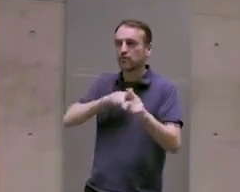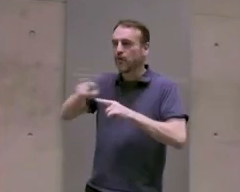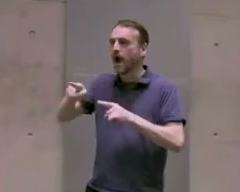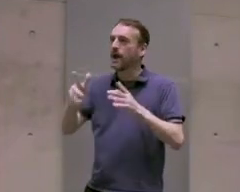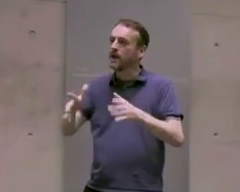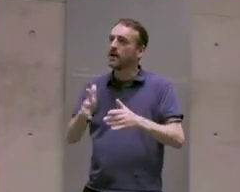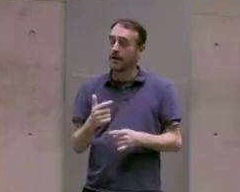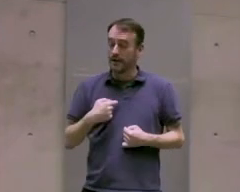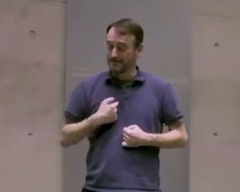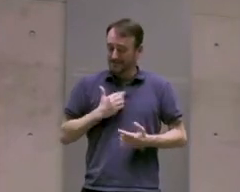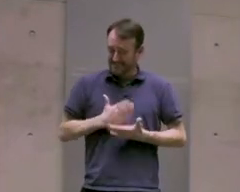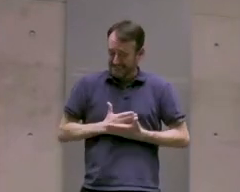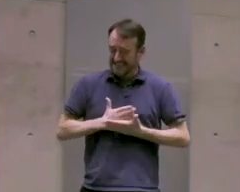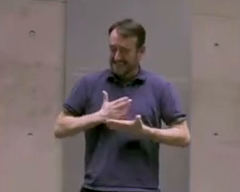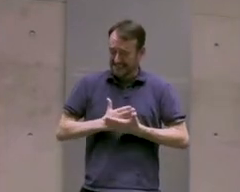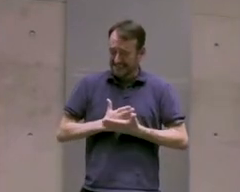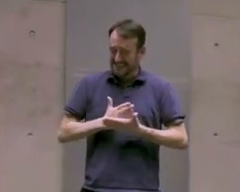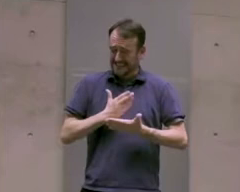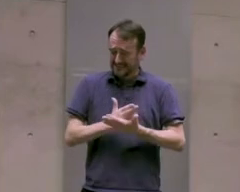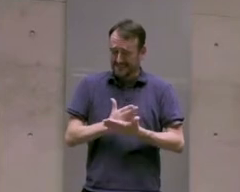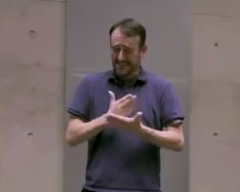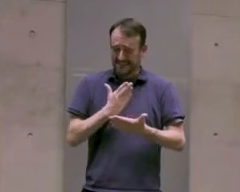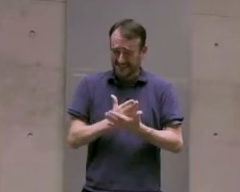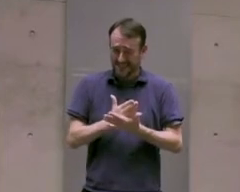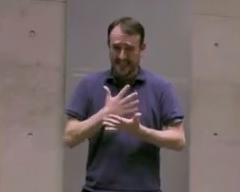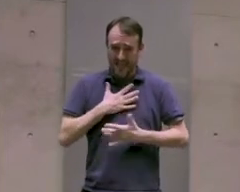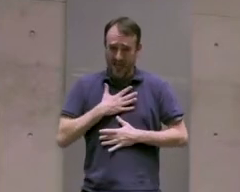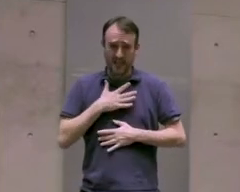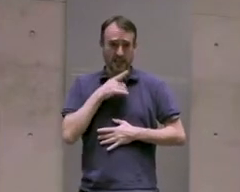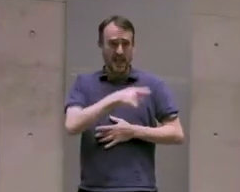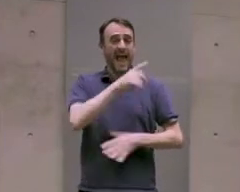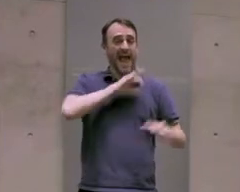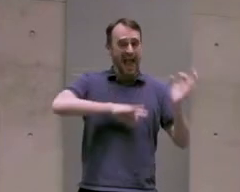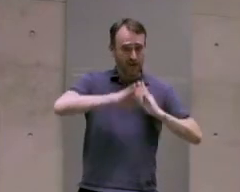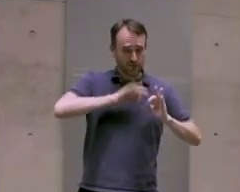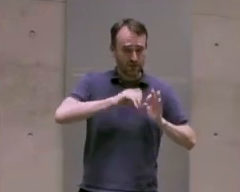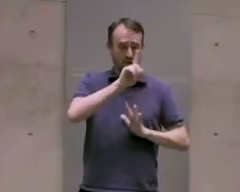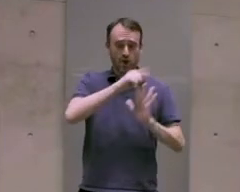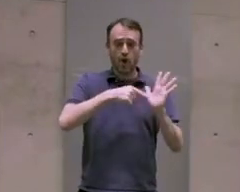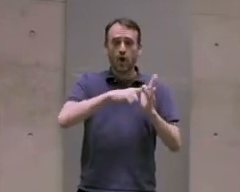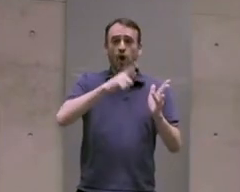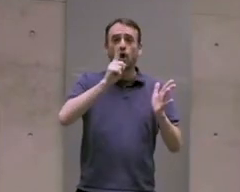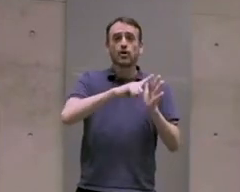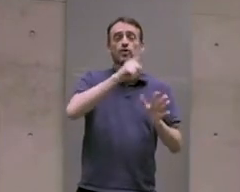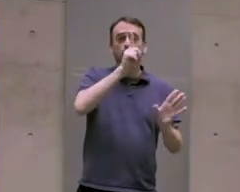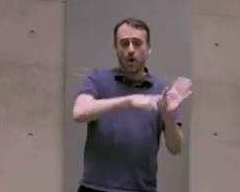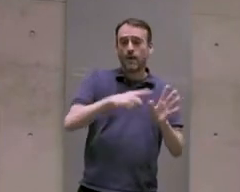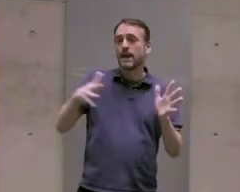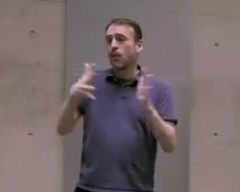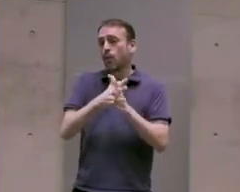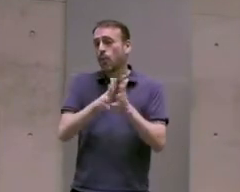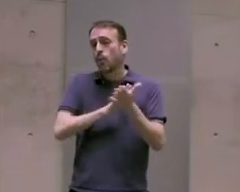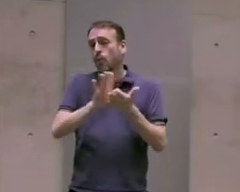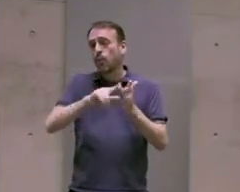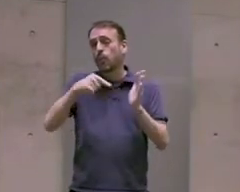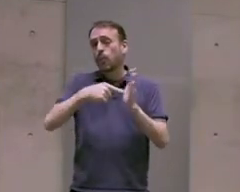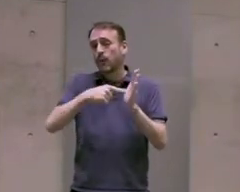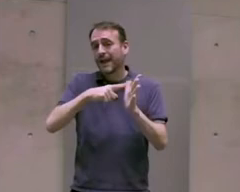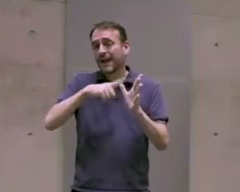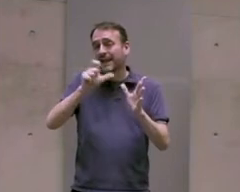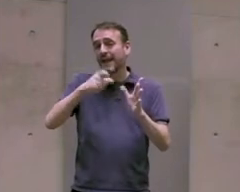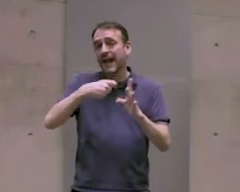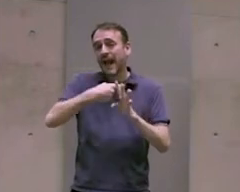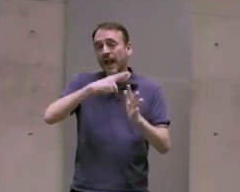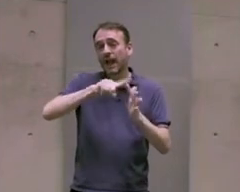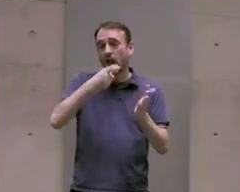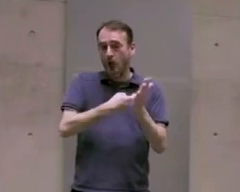really, really, really, really like Jodie Whittaker in the role, and I would definitely try and do the Big Finish